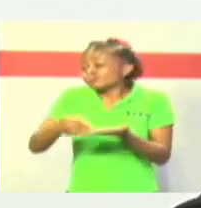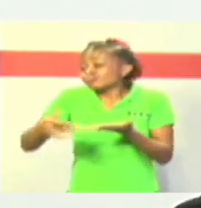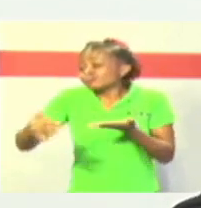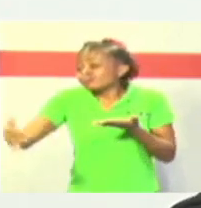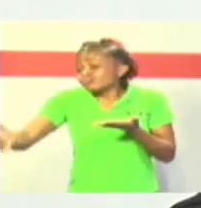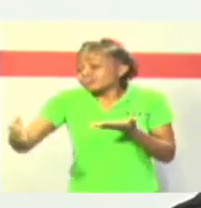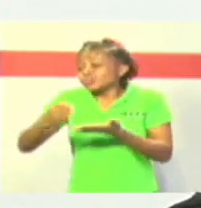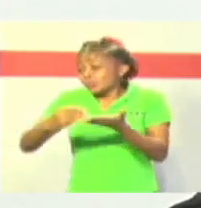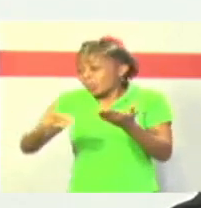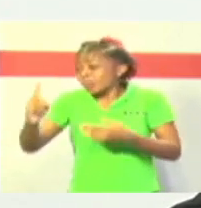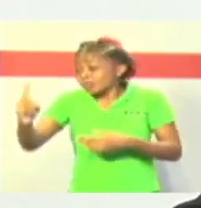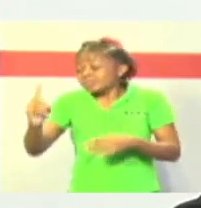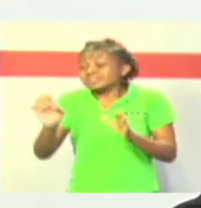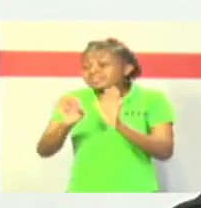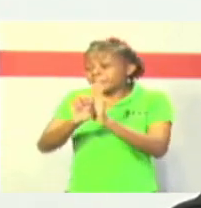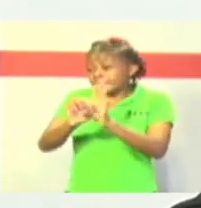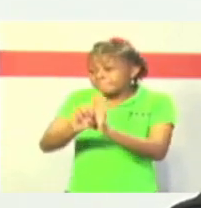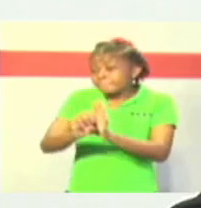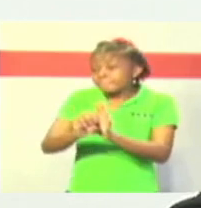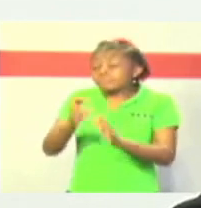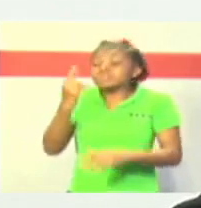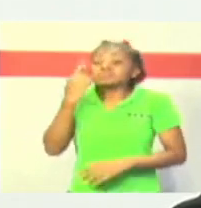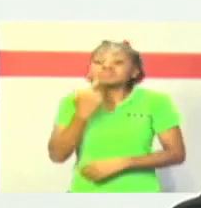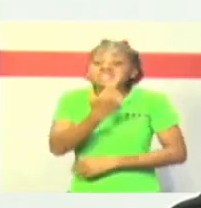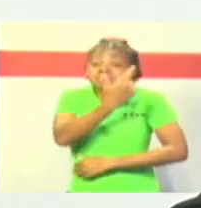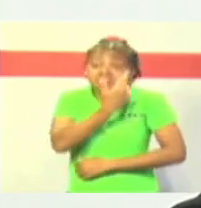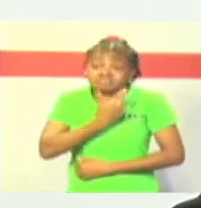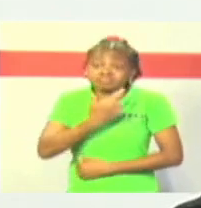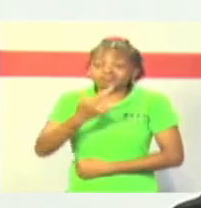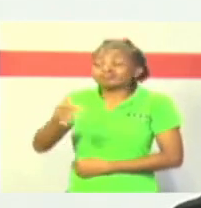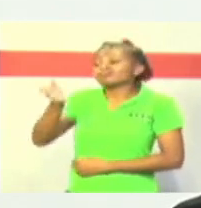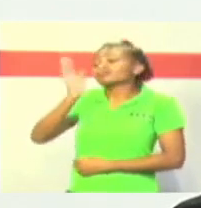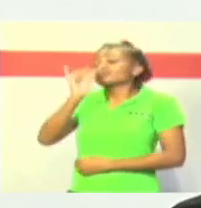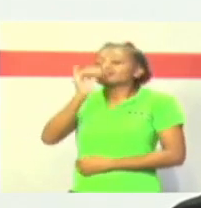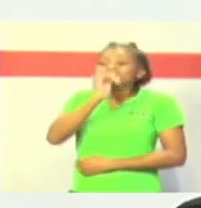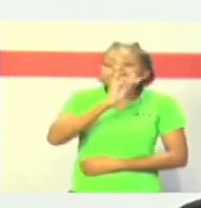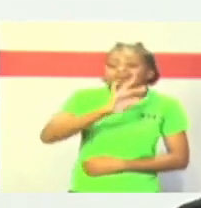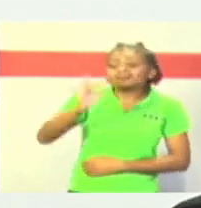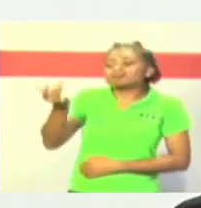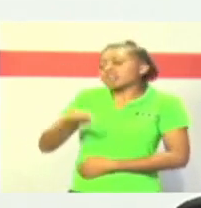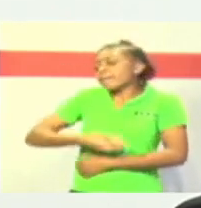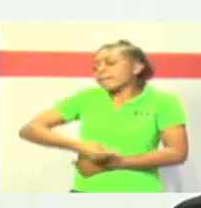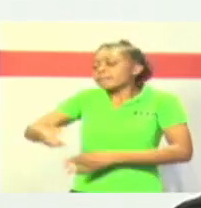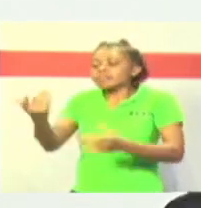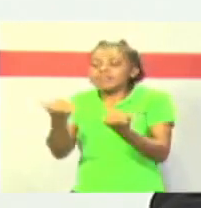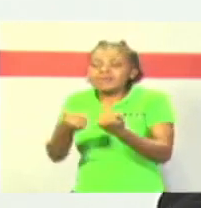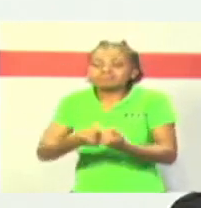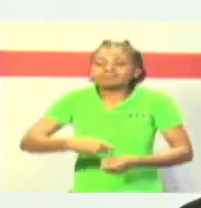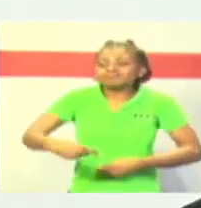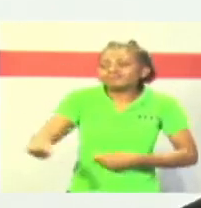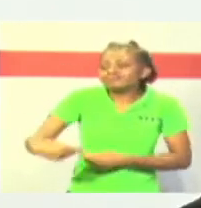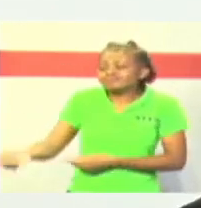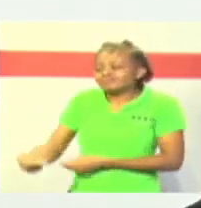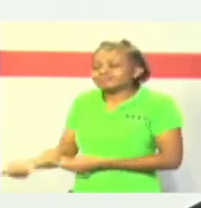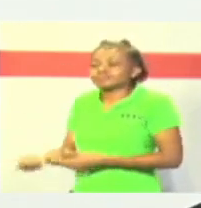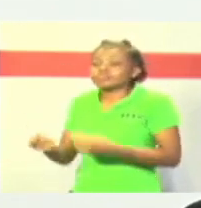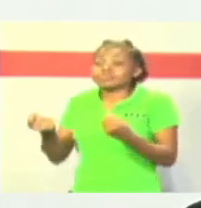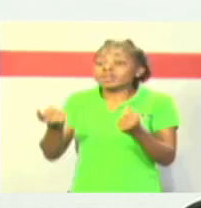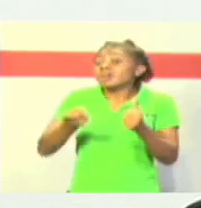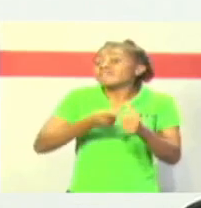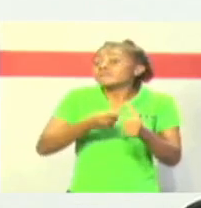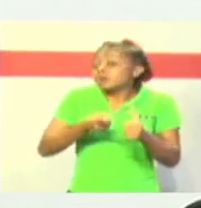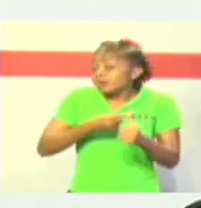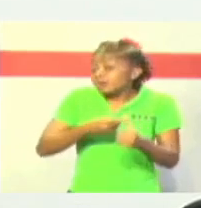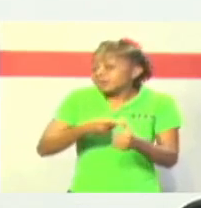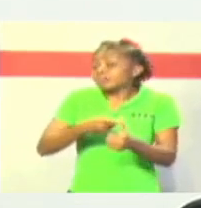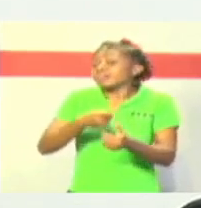the restaurants and bars, the casinos, the cinemas and theaters, the betting houses, and the water parks are the first phase.